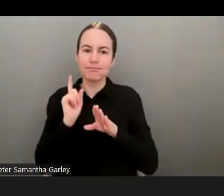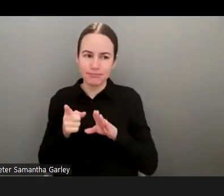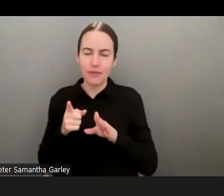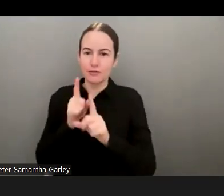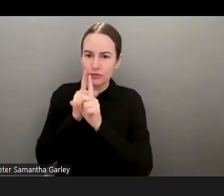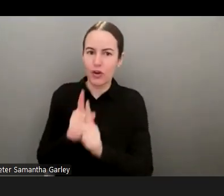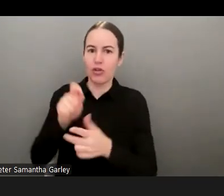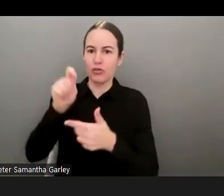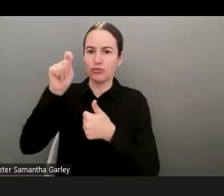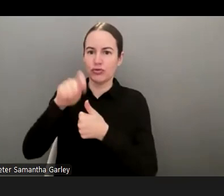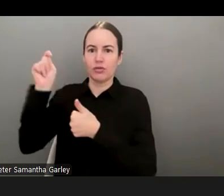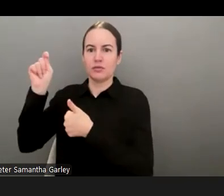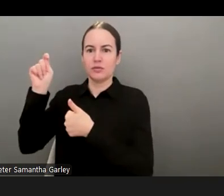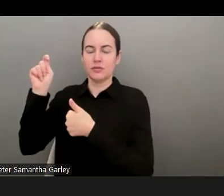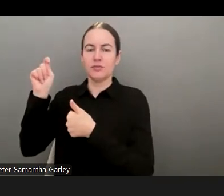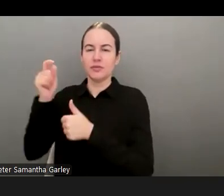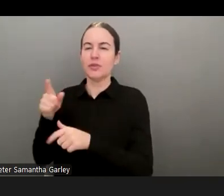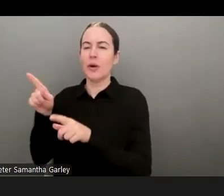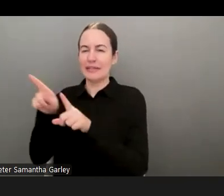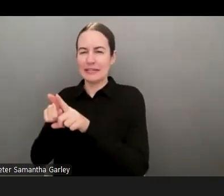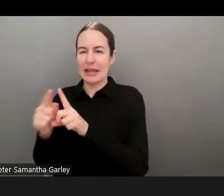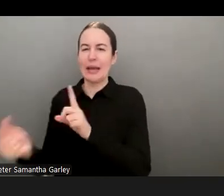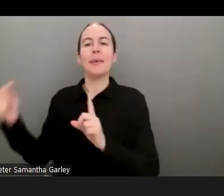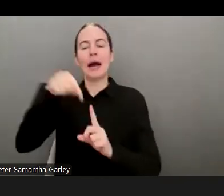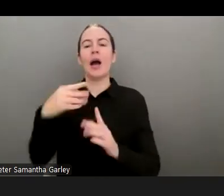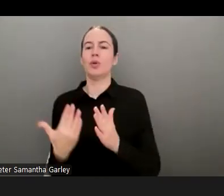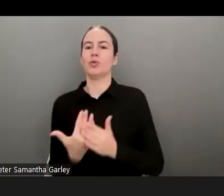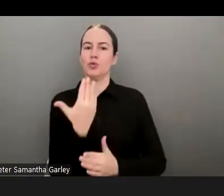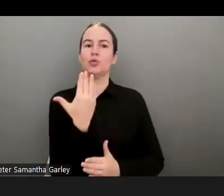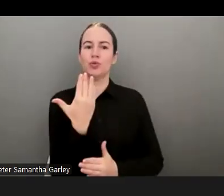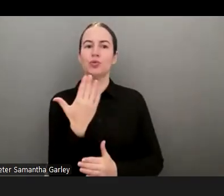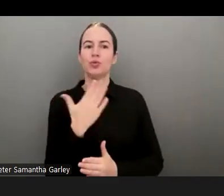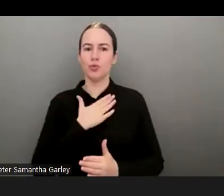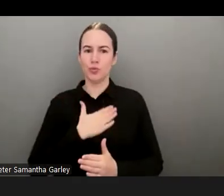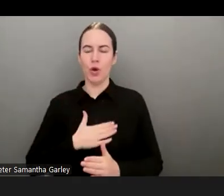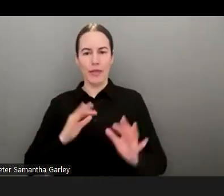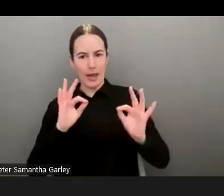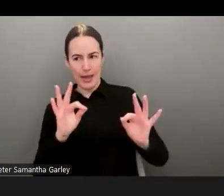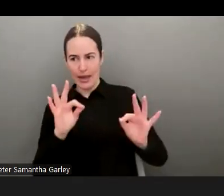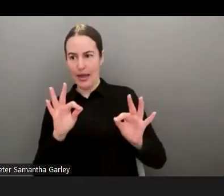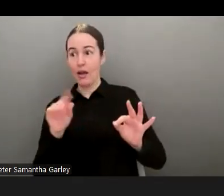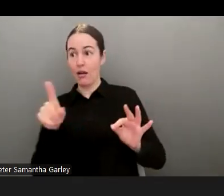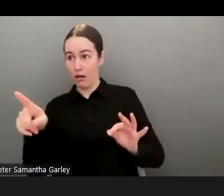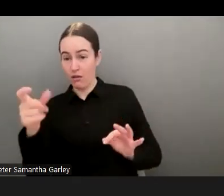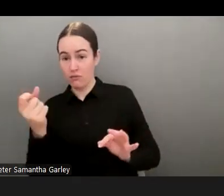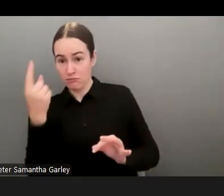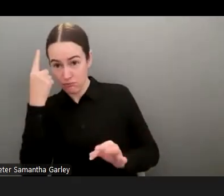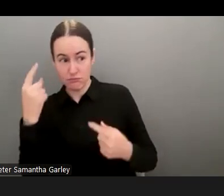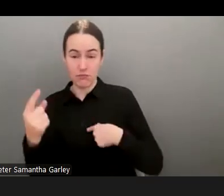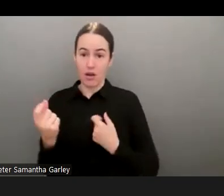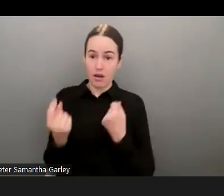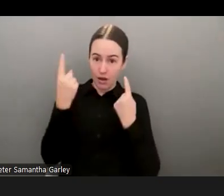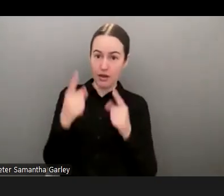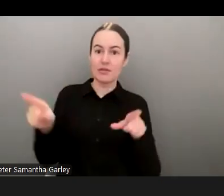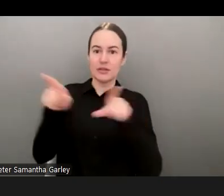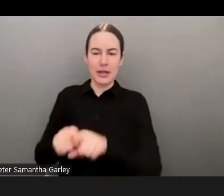as well, I think it's important to both have a common understanding of what they mean and how to fulfill those